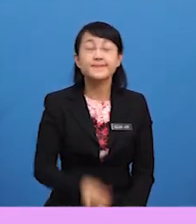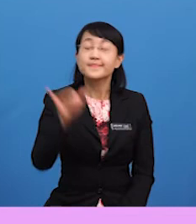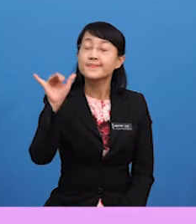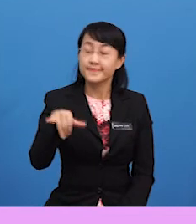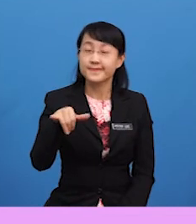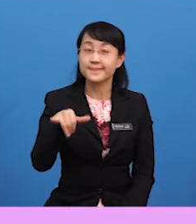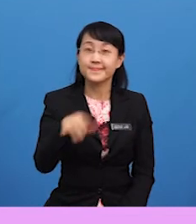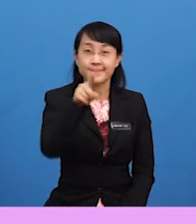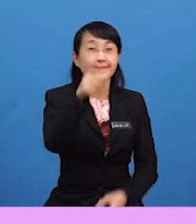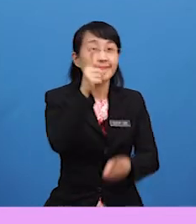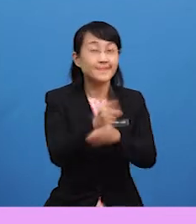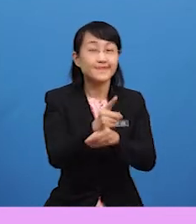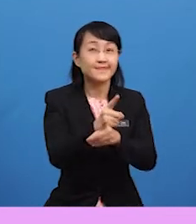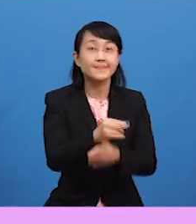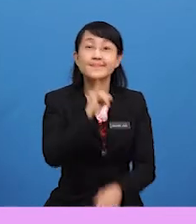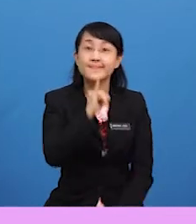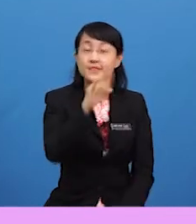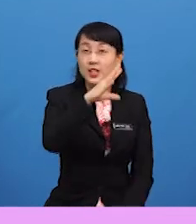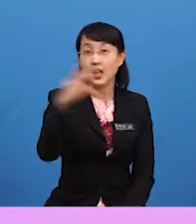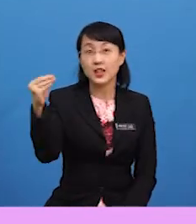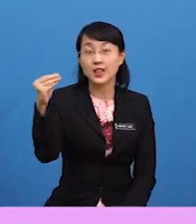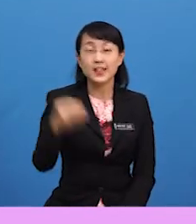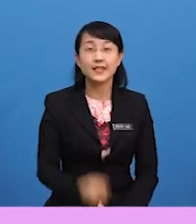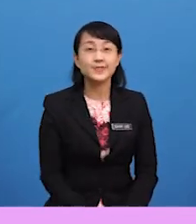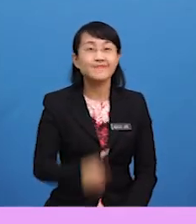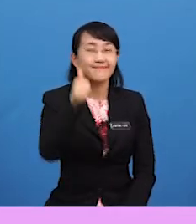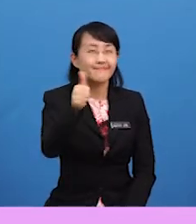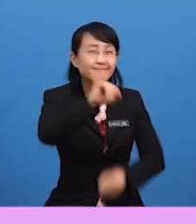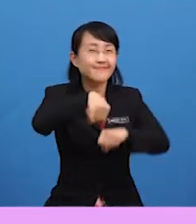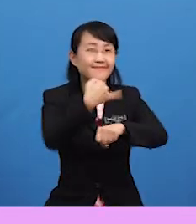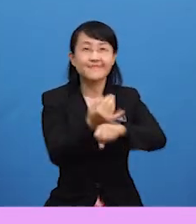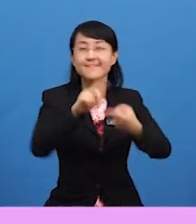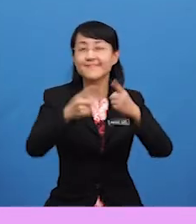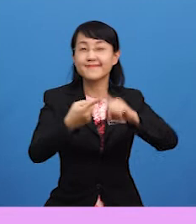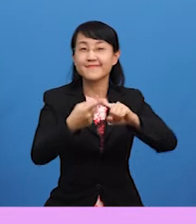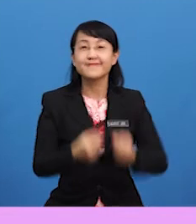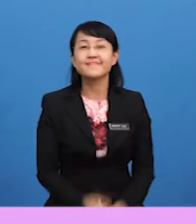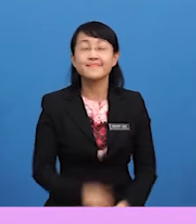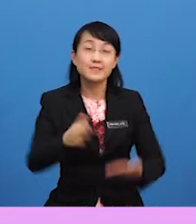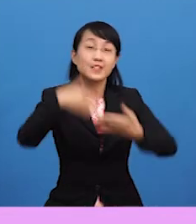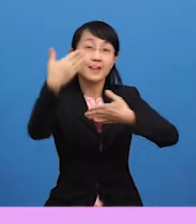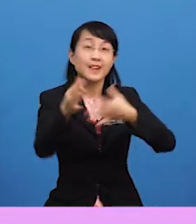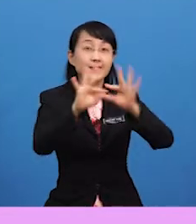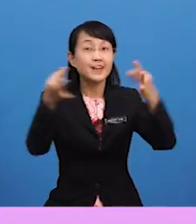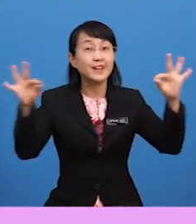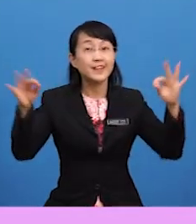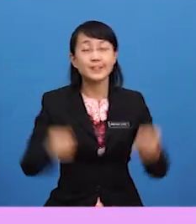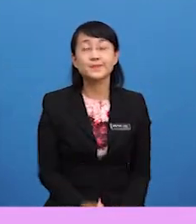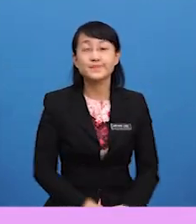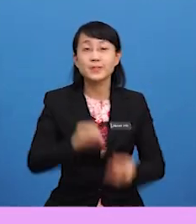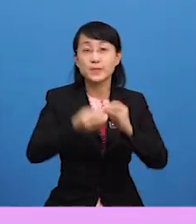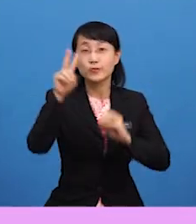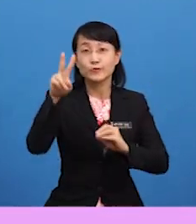Yes, you're right. It is N. Good job, friends. Let's go to the next sentence. Number